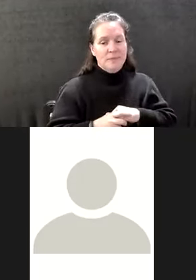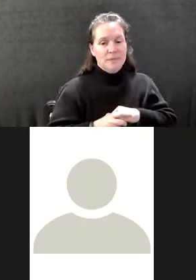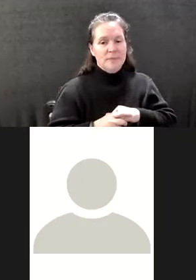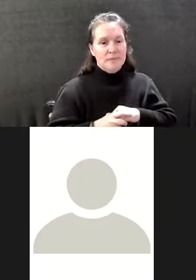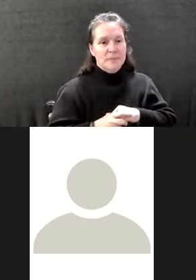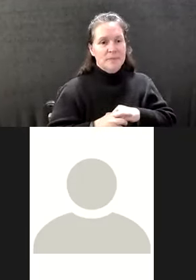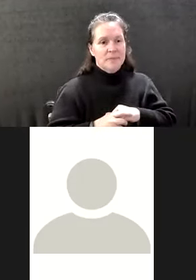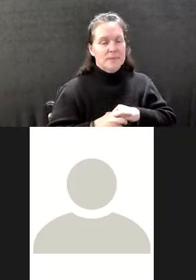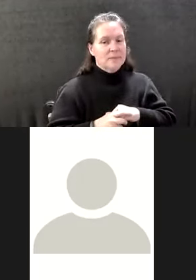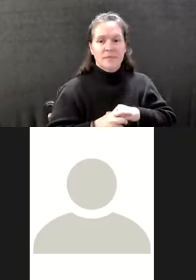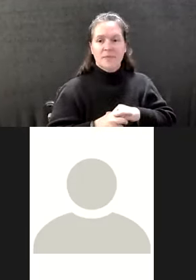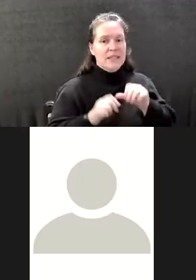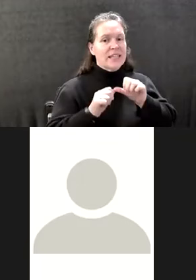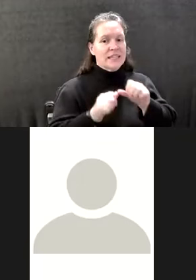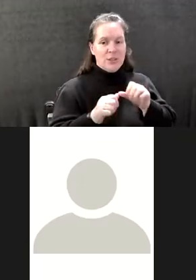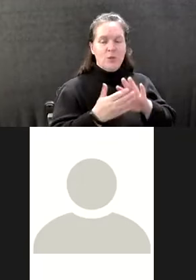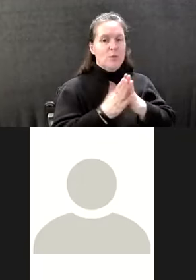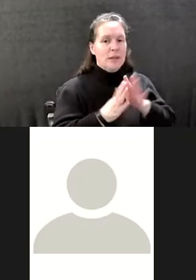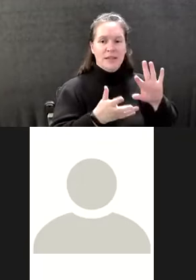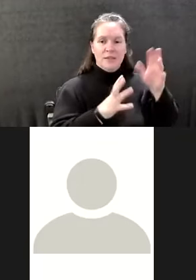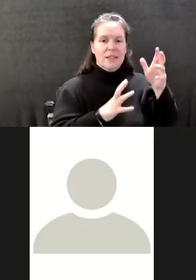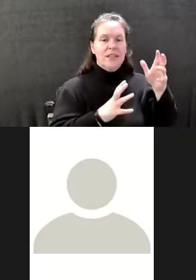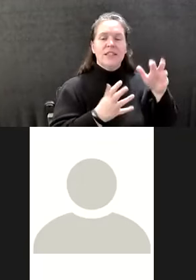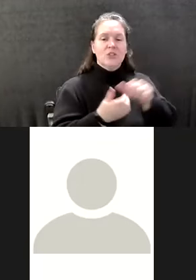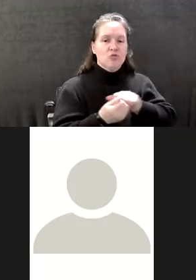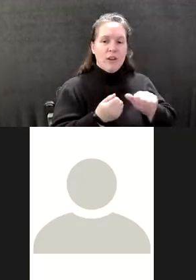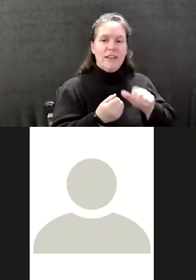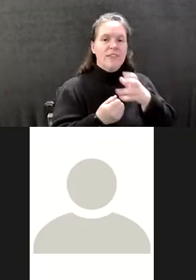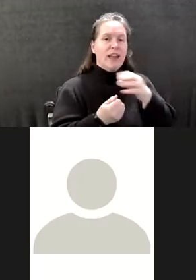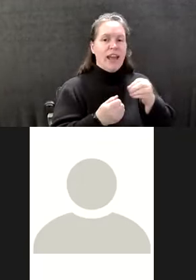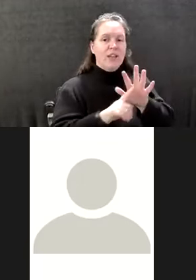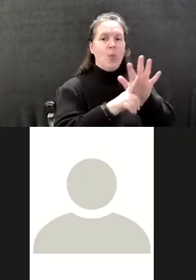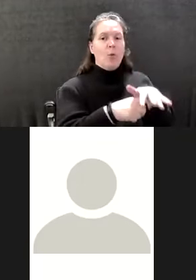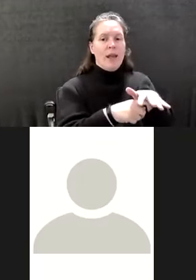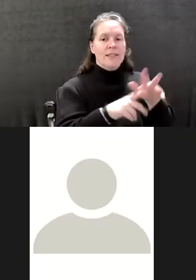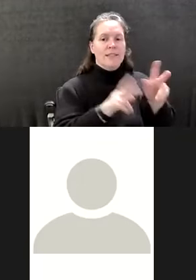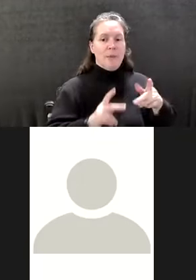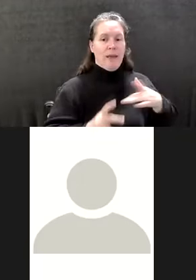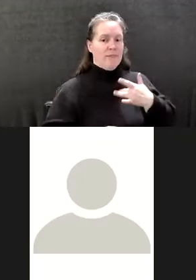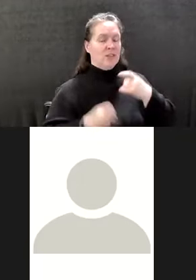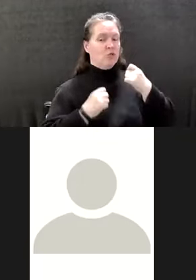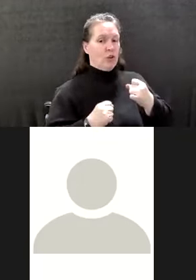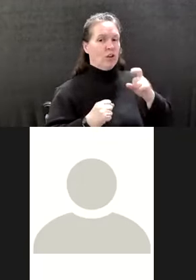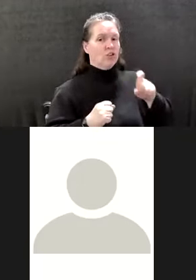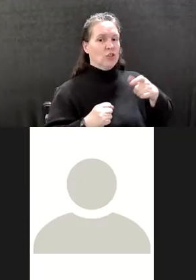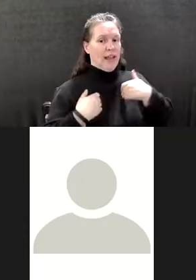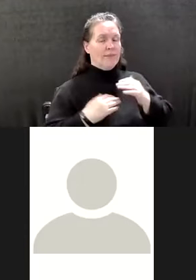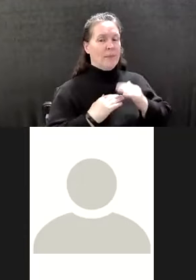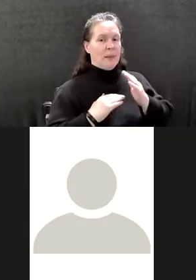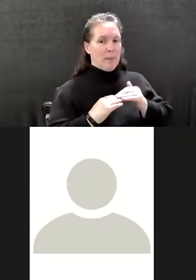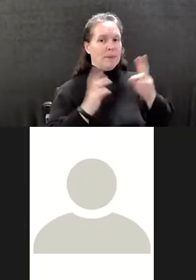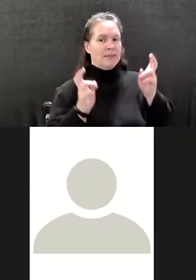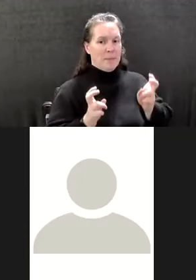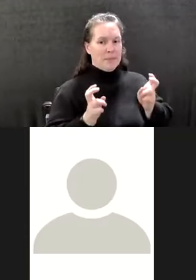be destructive and oppress people. So I really feel strongly that we should have some minimum